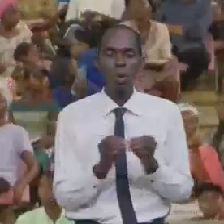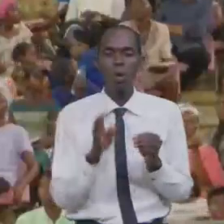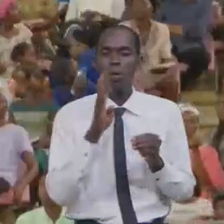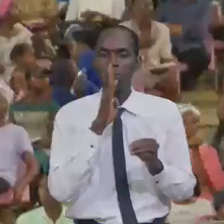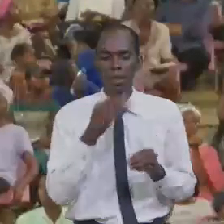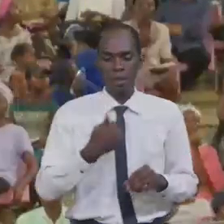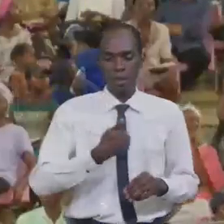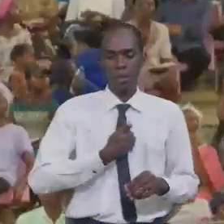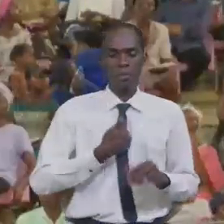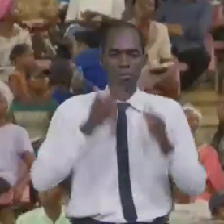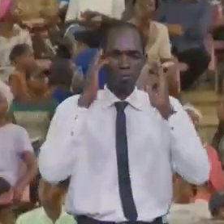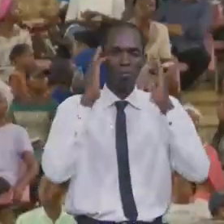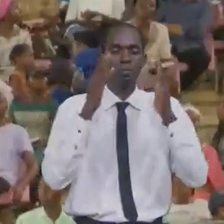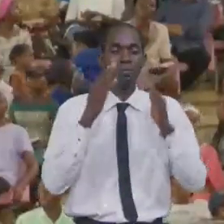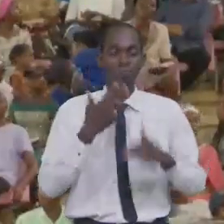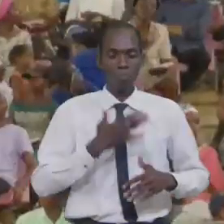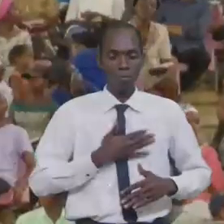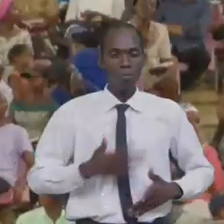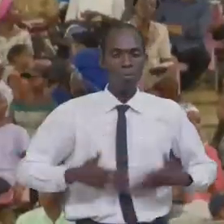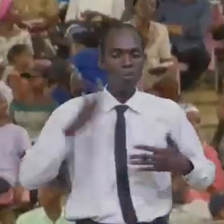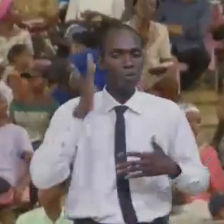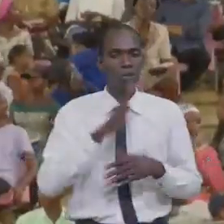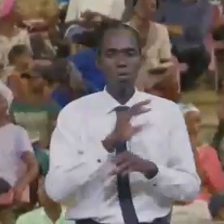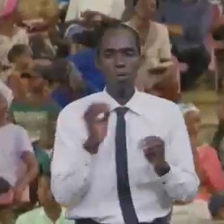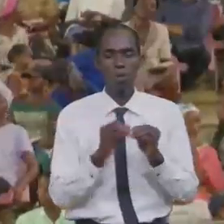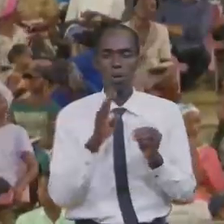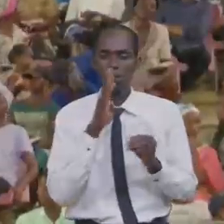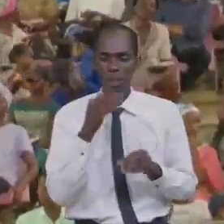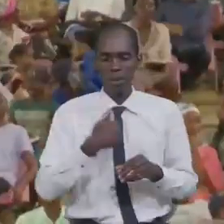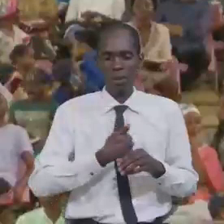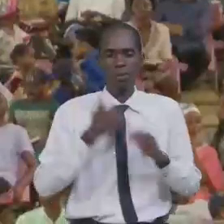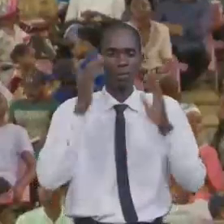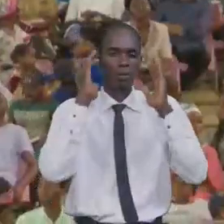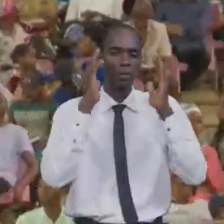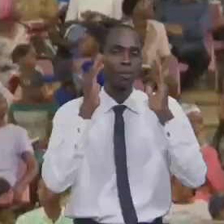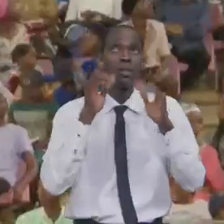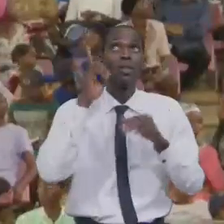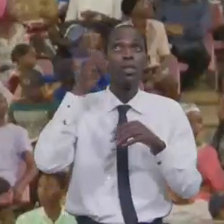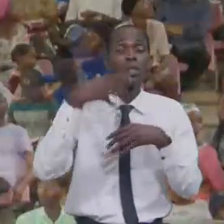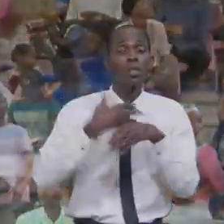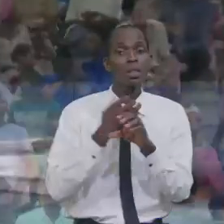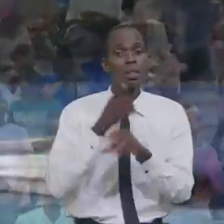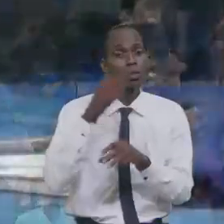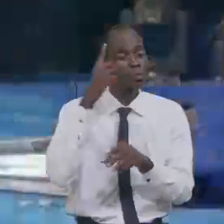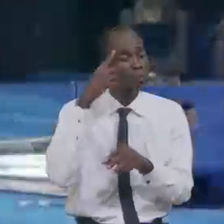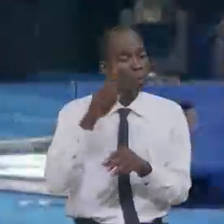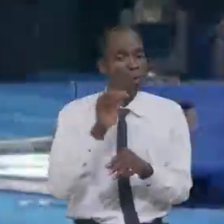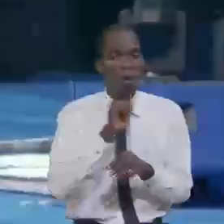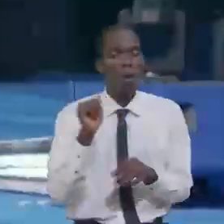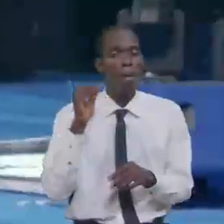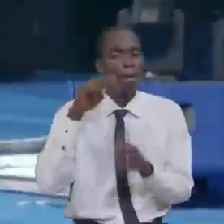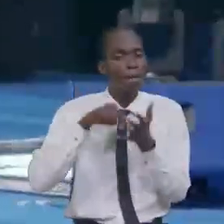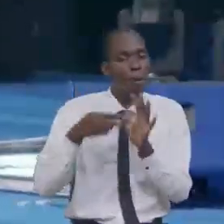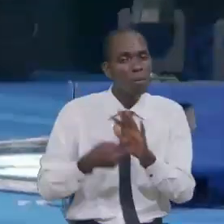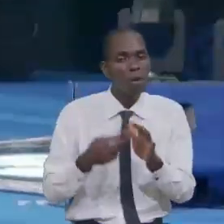more be self-centered. He created you for a purpose. Everyone that is called